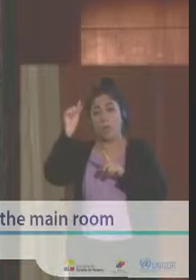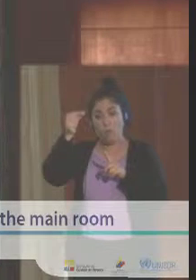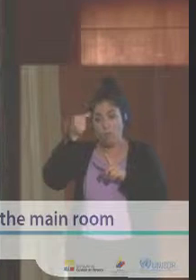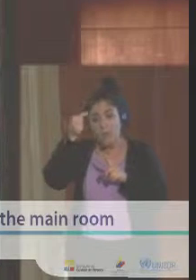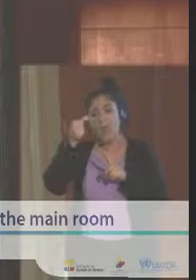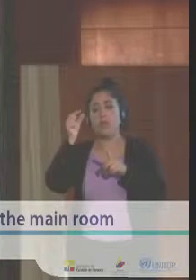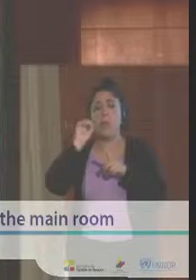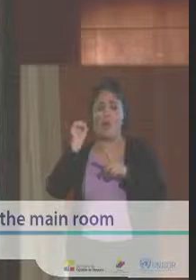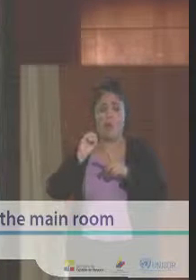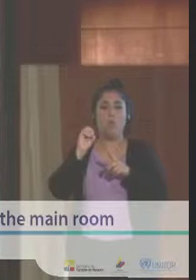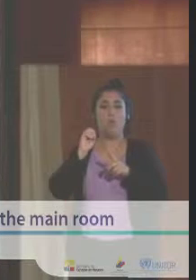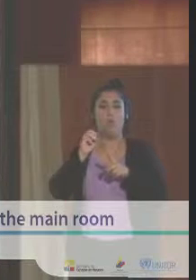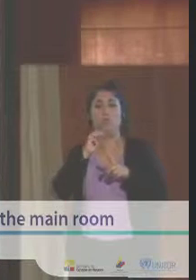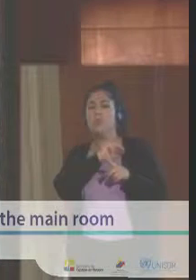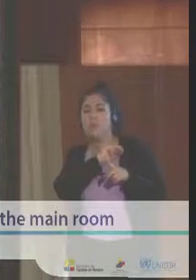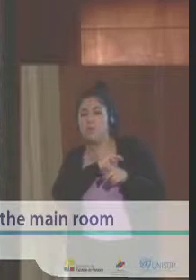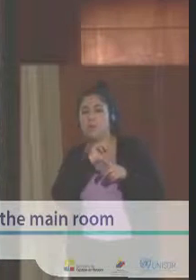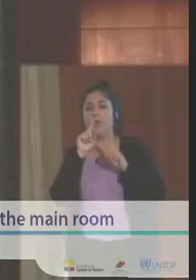series of